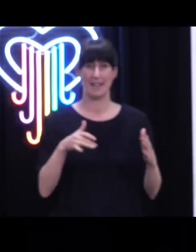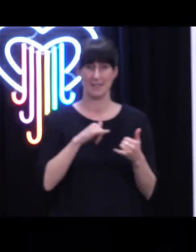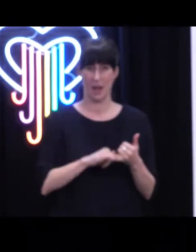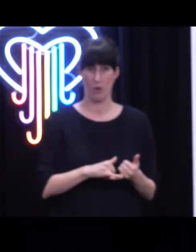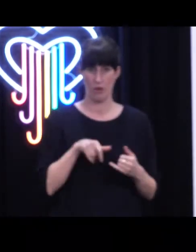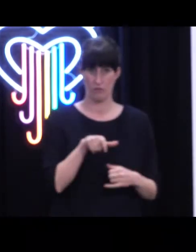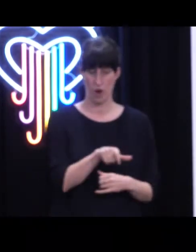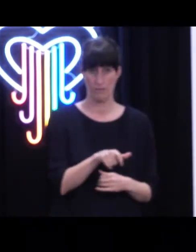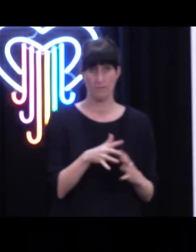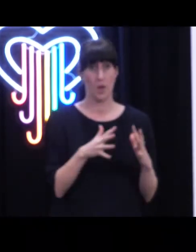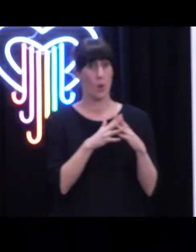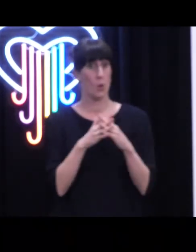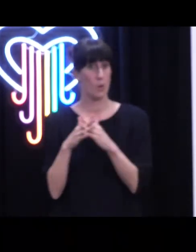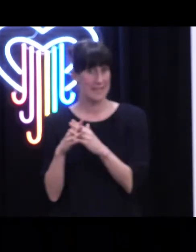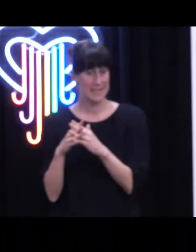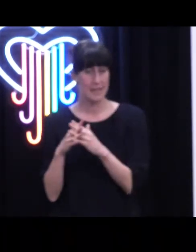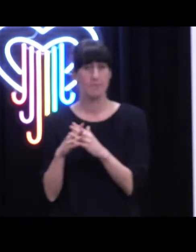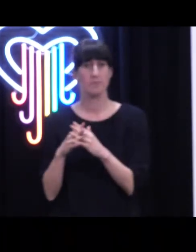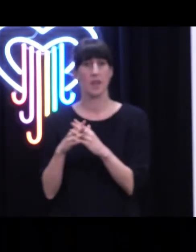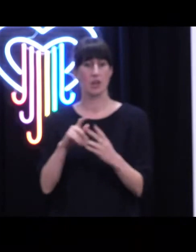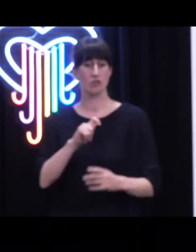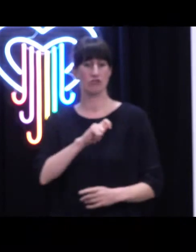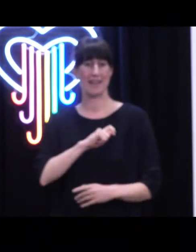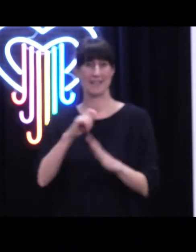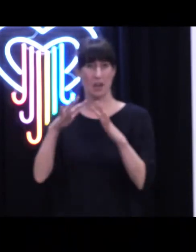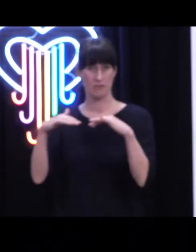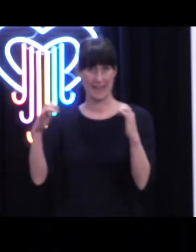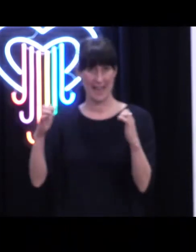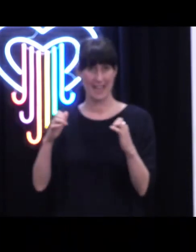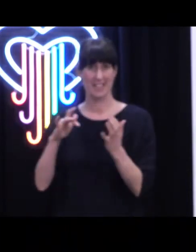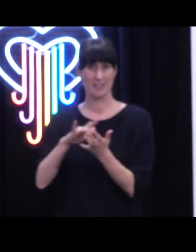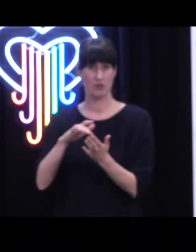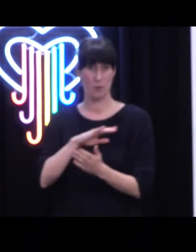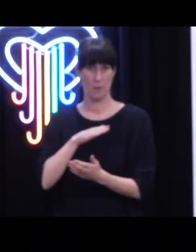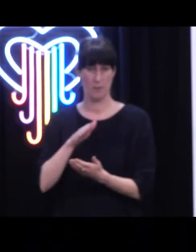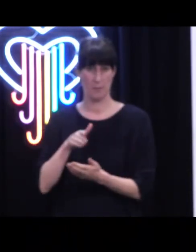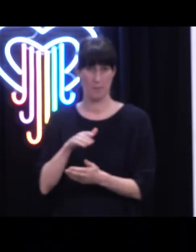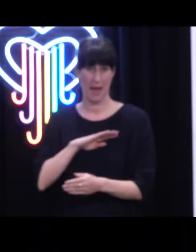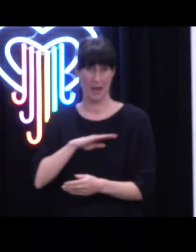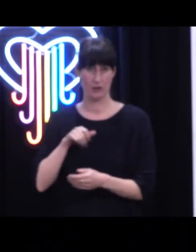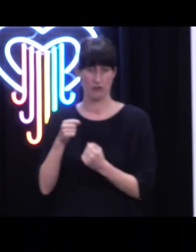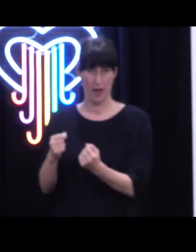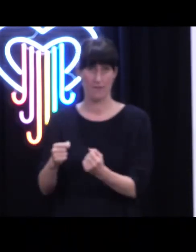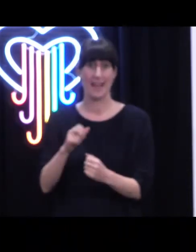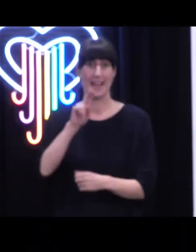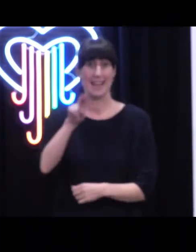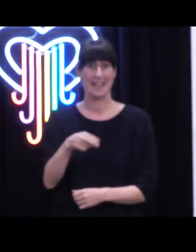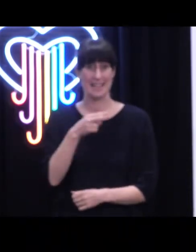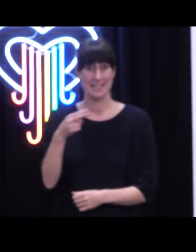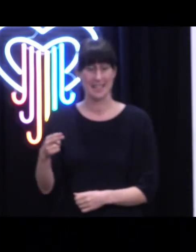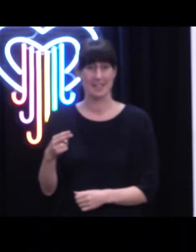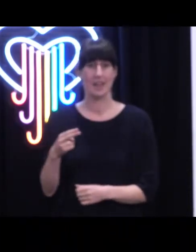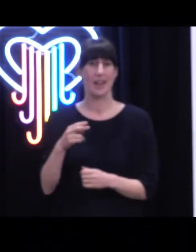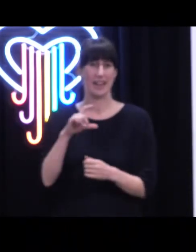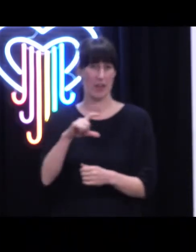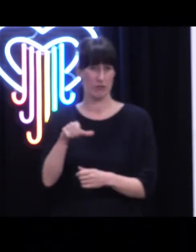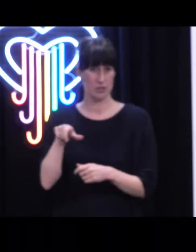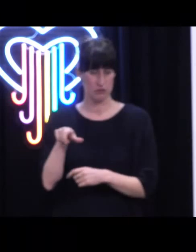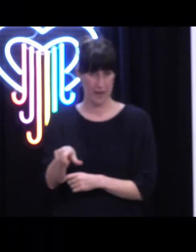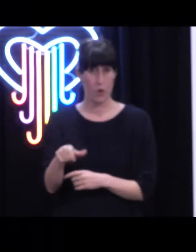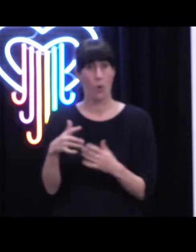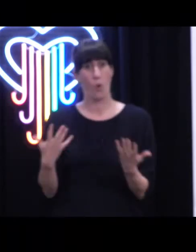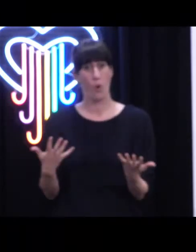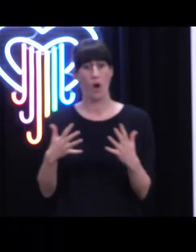If you're out west, you've got the option of the Trusts Arena at Central Park Drive, the Henderson Vaccination Centre at 28 Catherine Street, or the